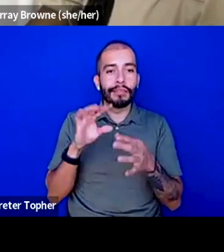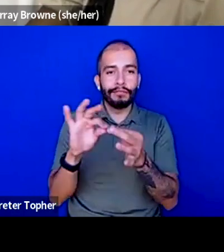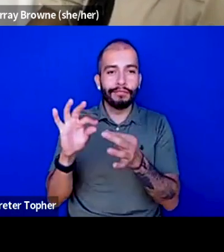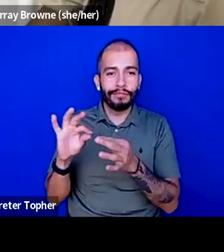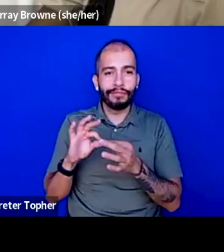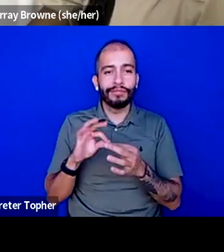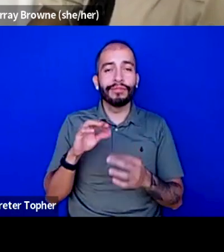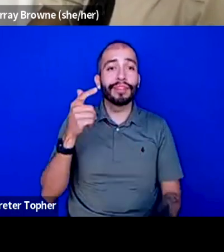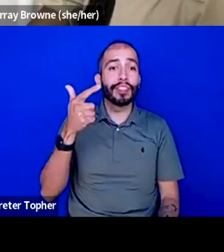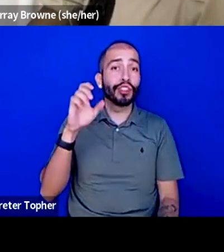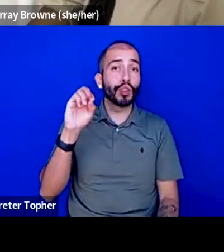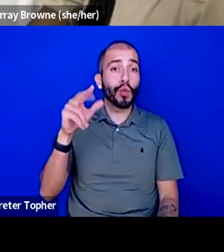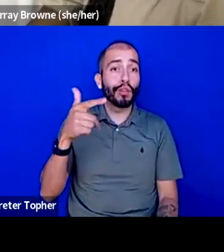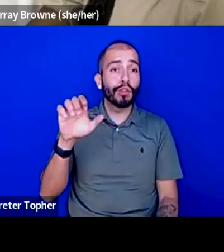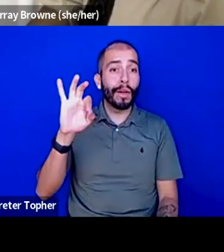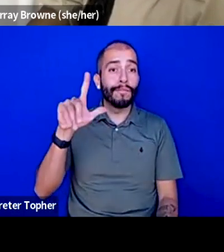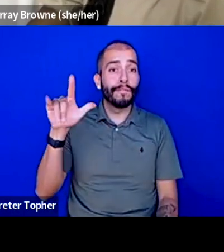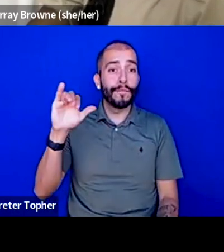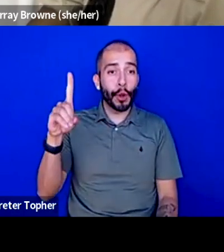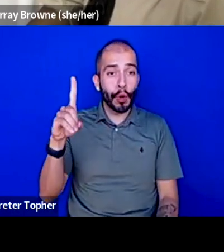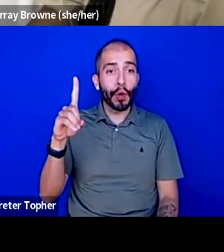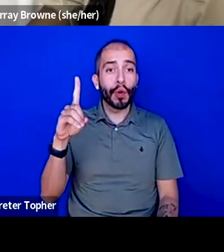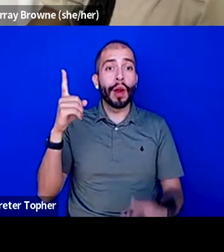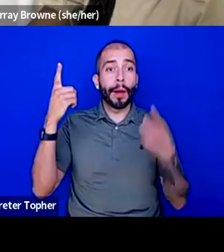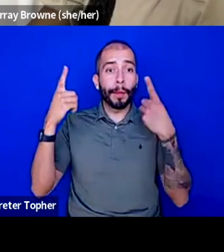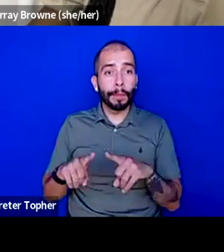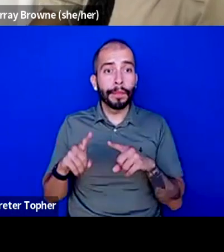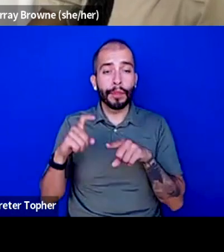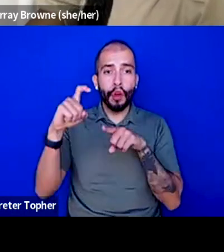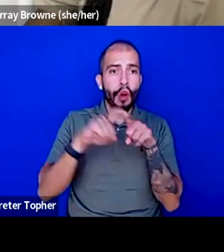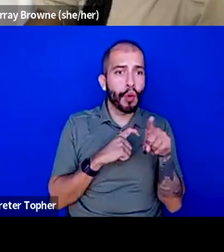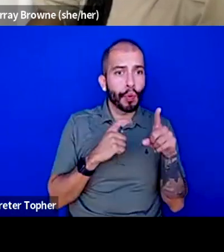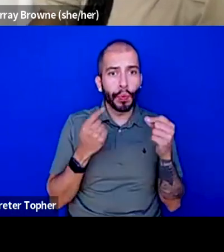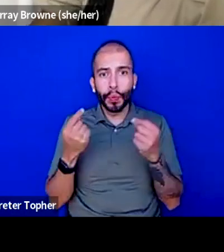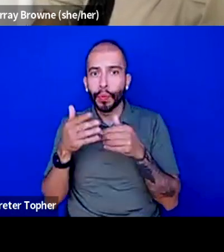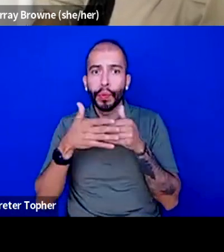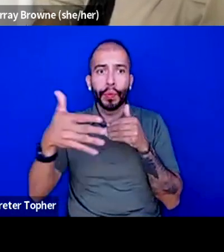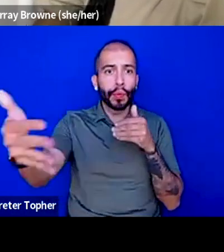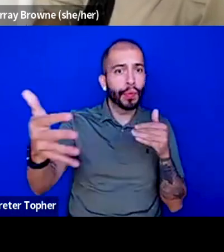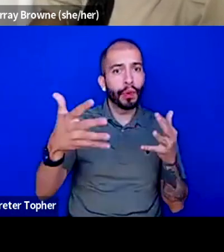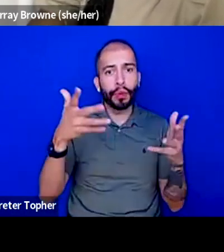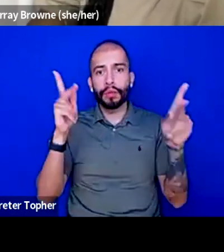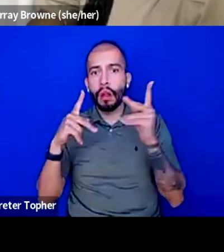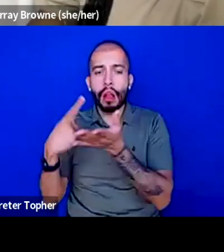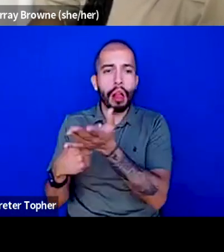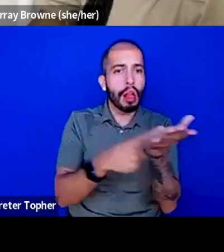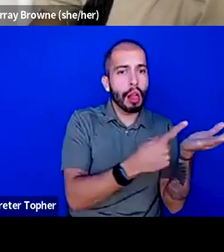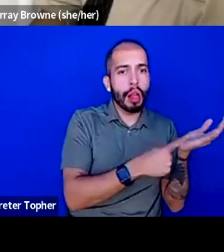calls? And what people talked about was redirecting those calls to mental health service